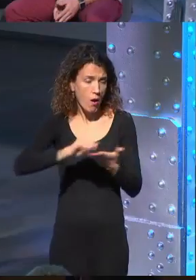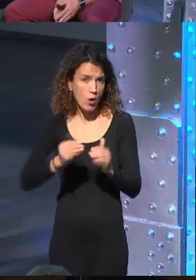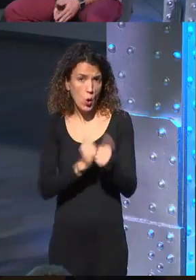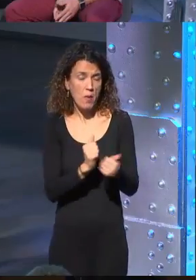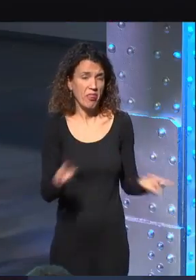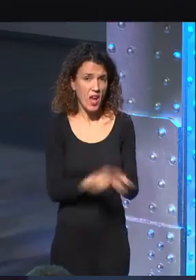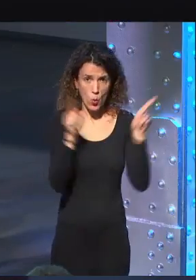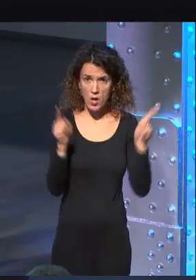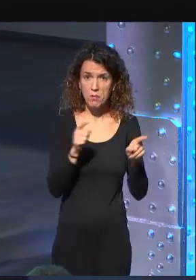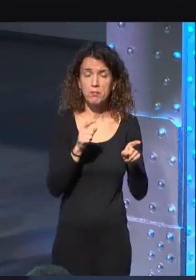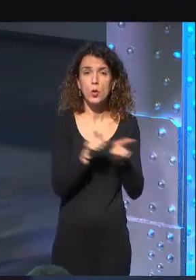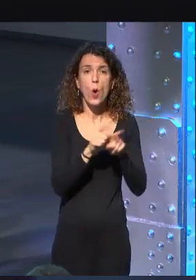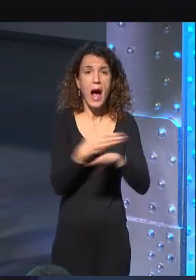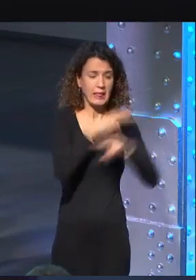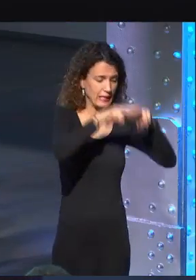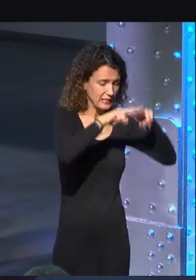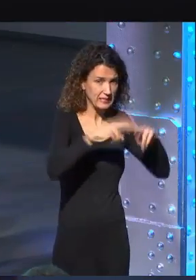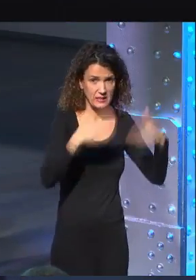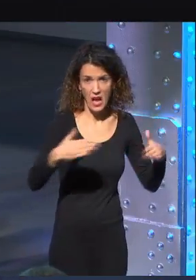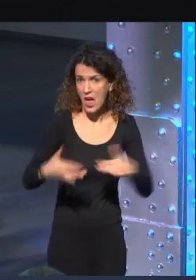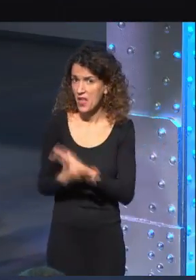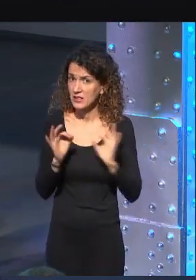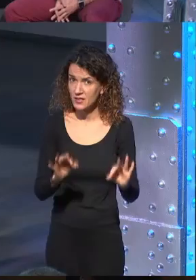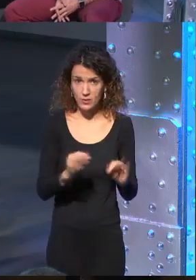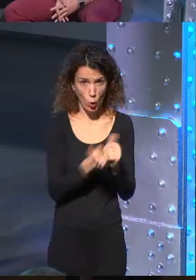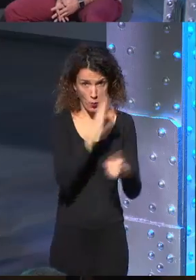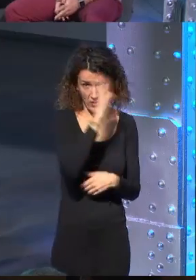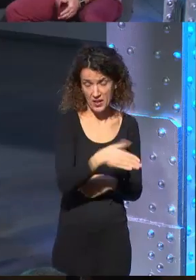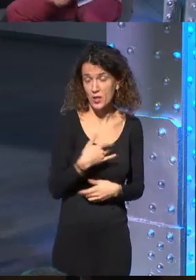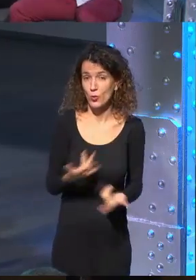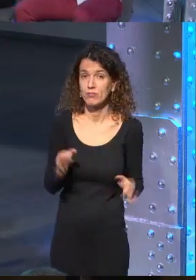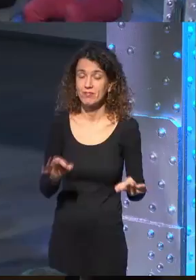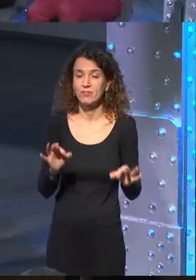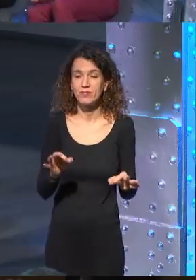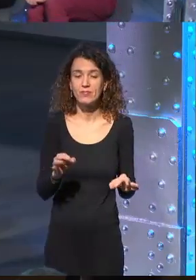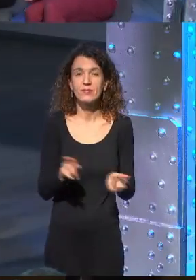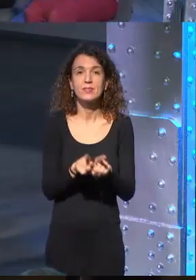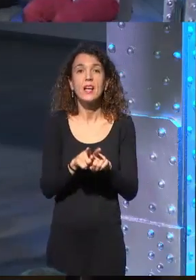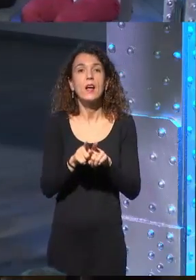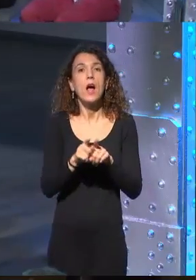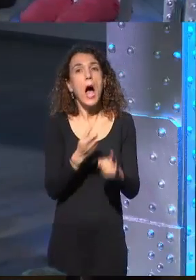that's it. No matter whether this is good or bad. No, this is not for teachers, okay? So